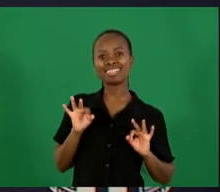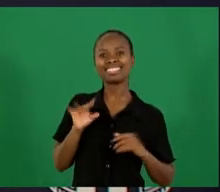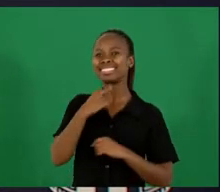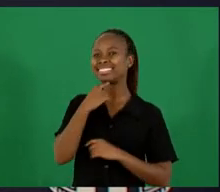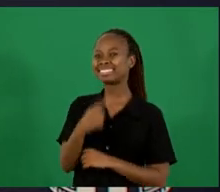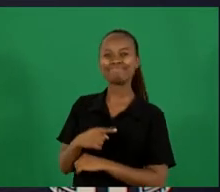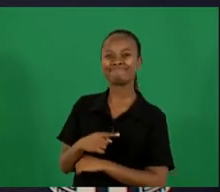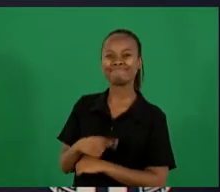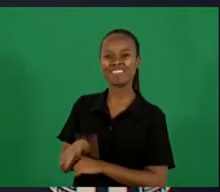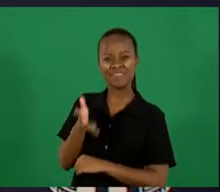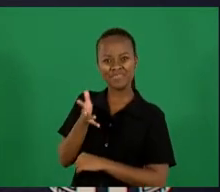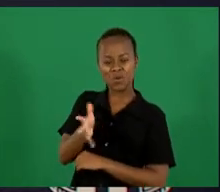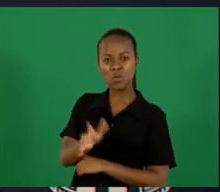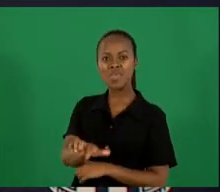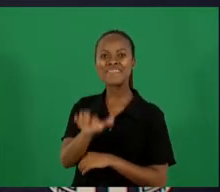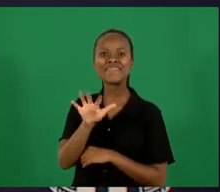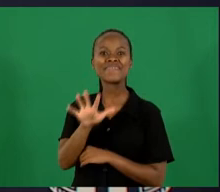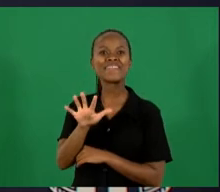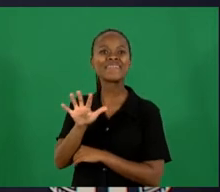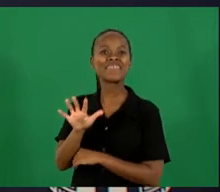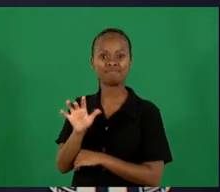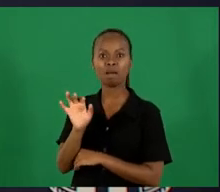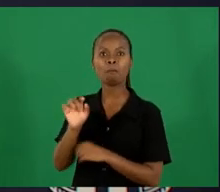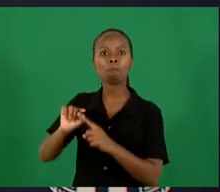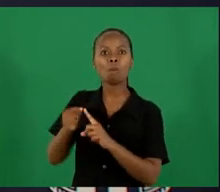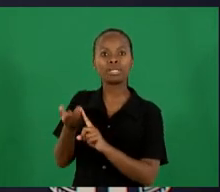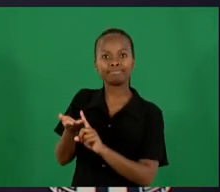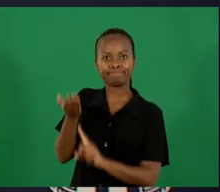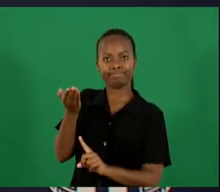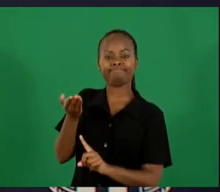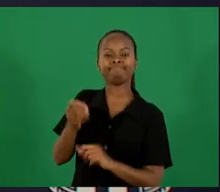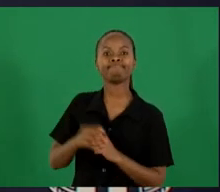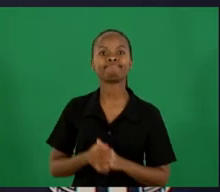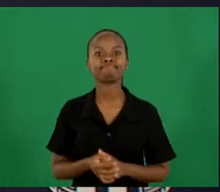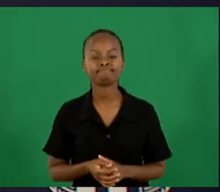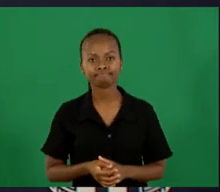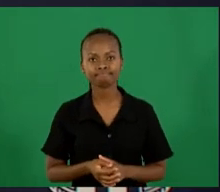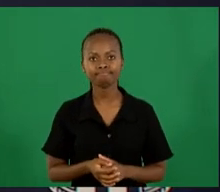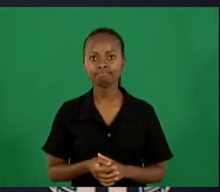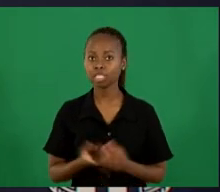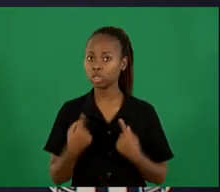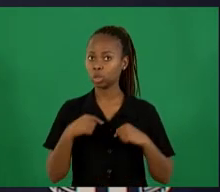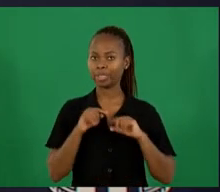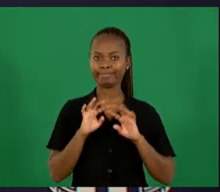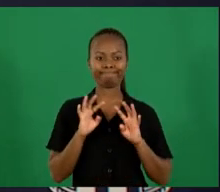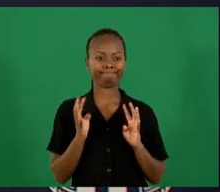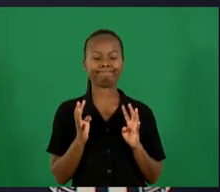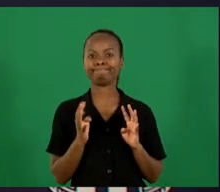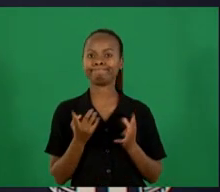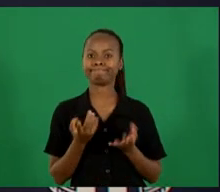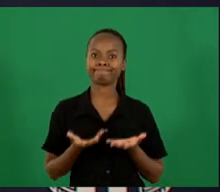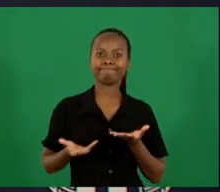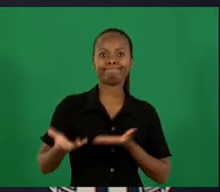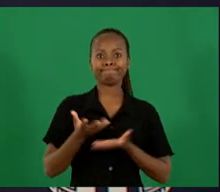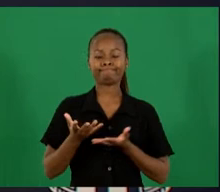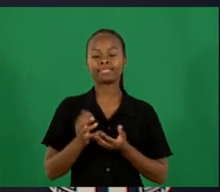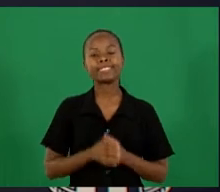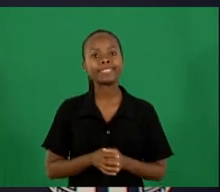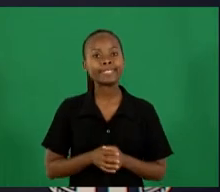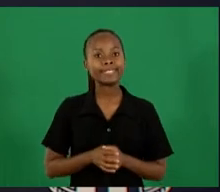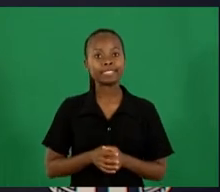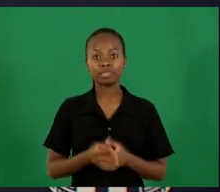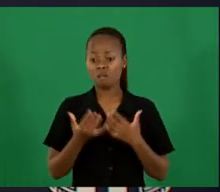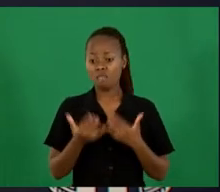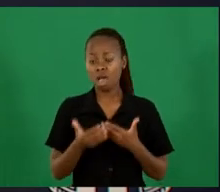The revised repurchase rate remains supportive of credit demand in the near